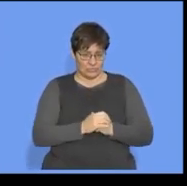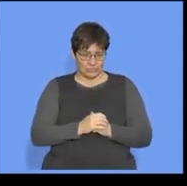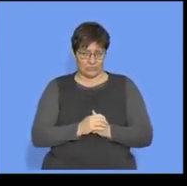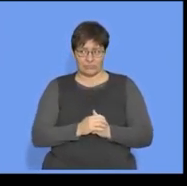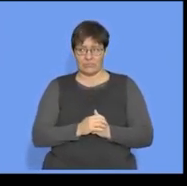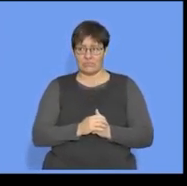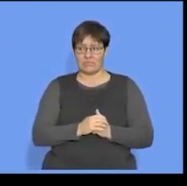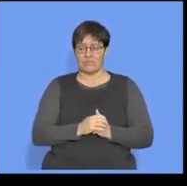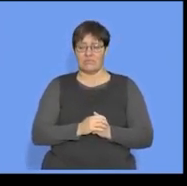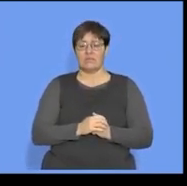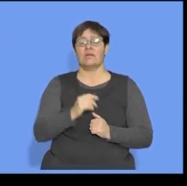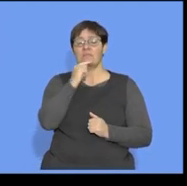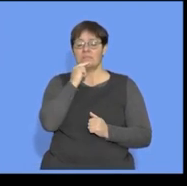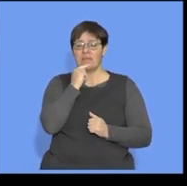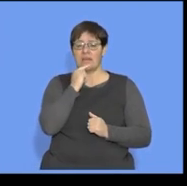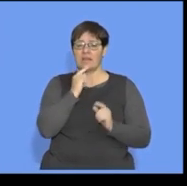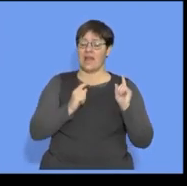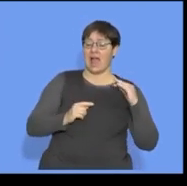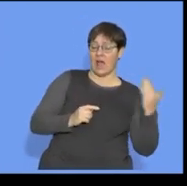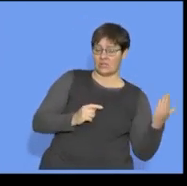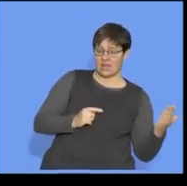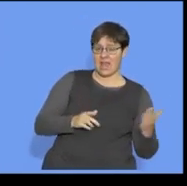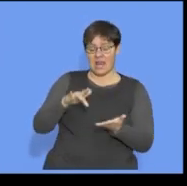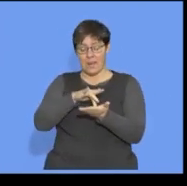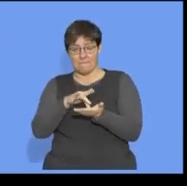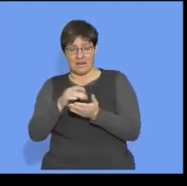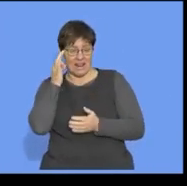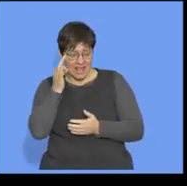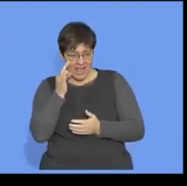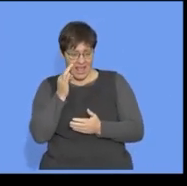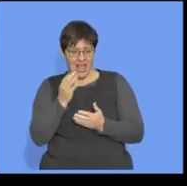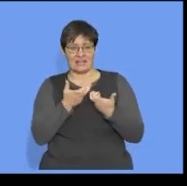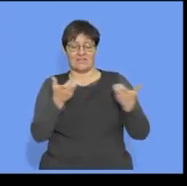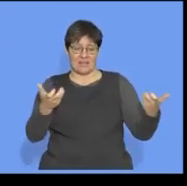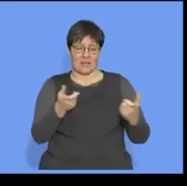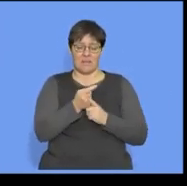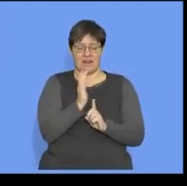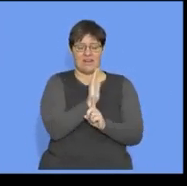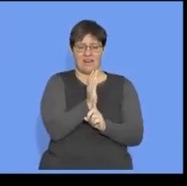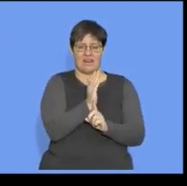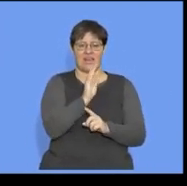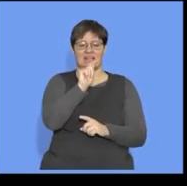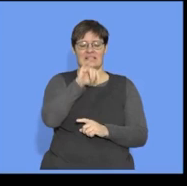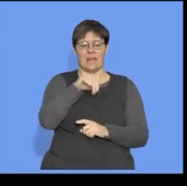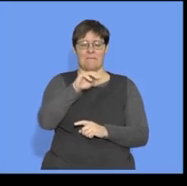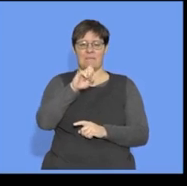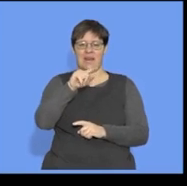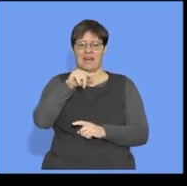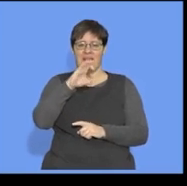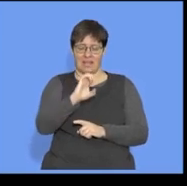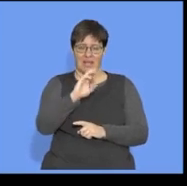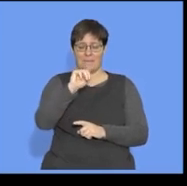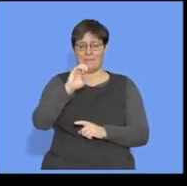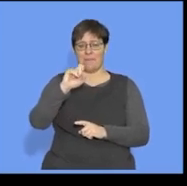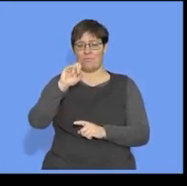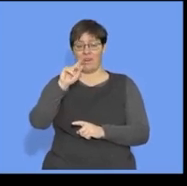part that divides the outer ear and the middle ear, which is the tympanic membrane. Now we're going to look at the function